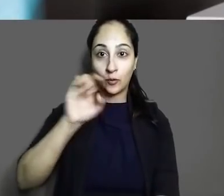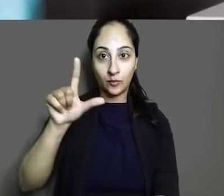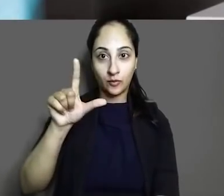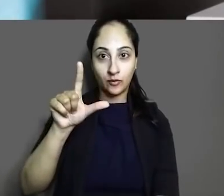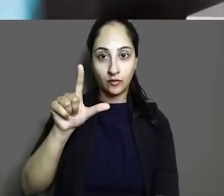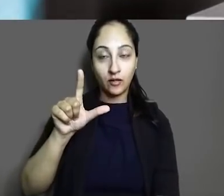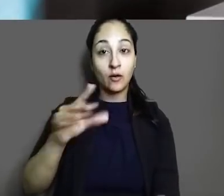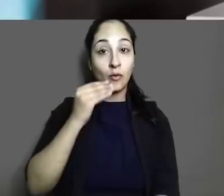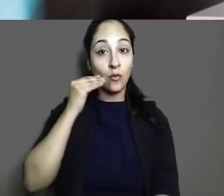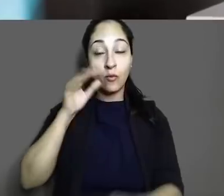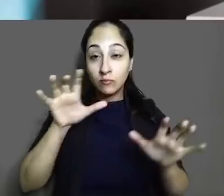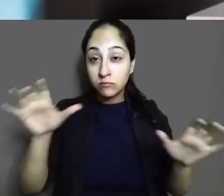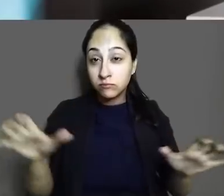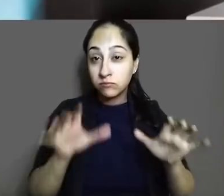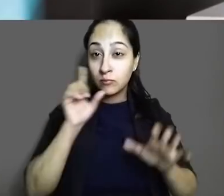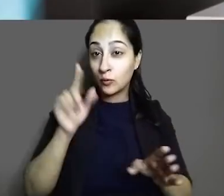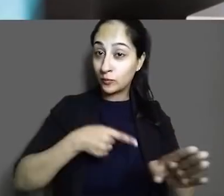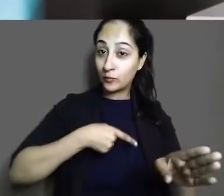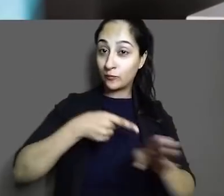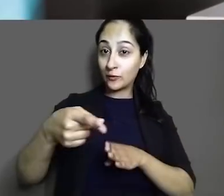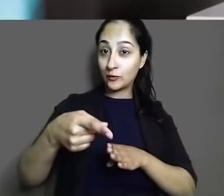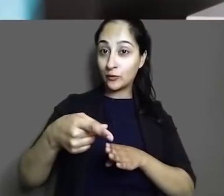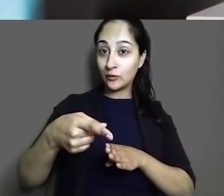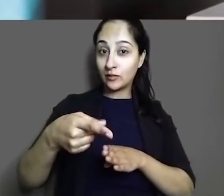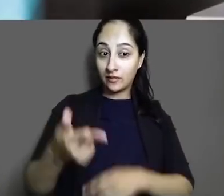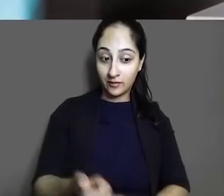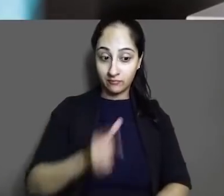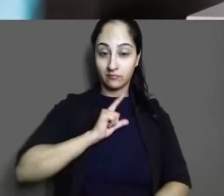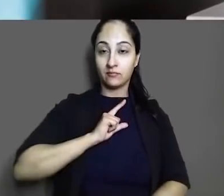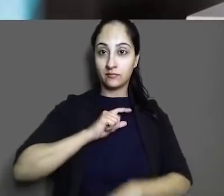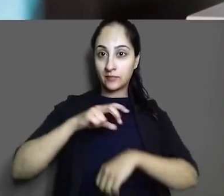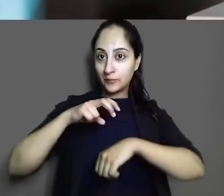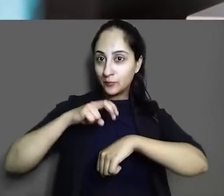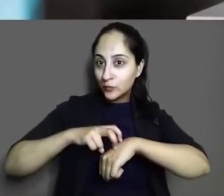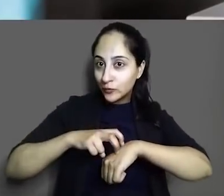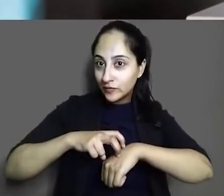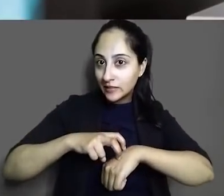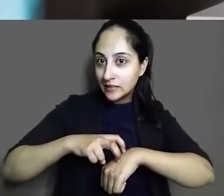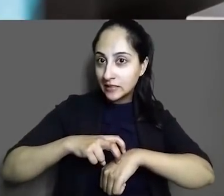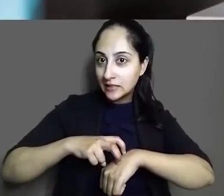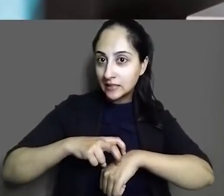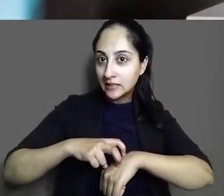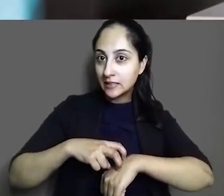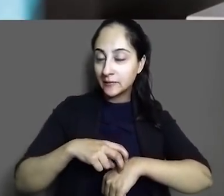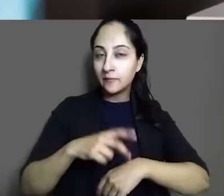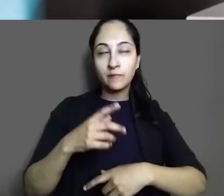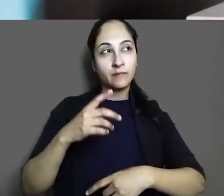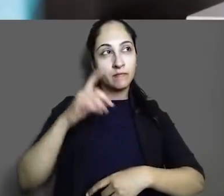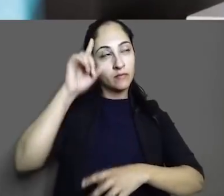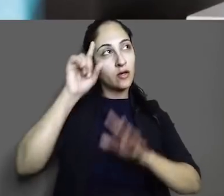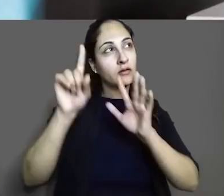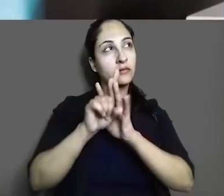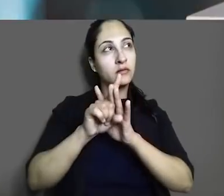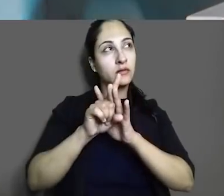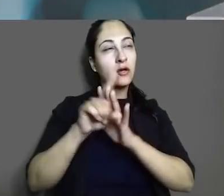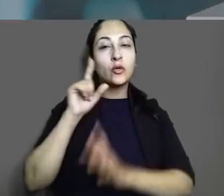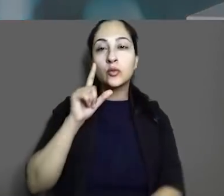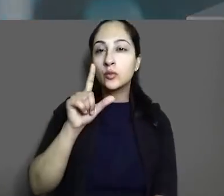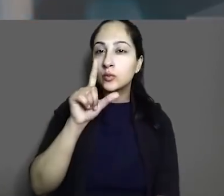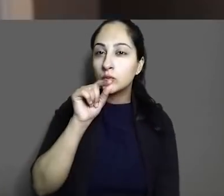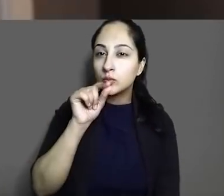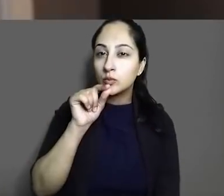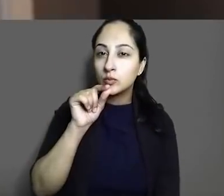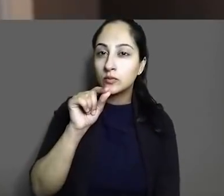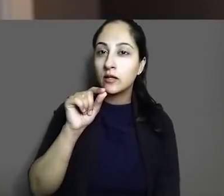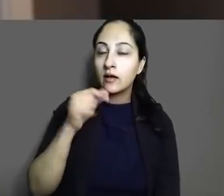and she has a professional setup at home. So how are you going to compete with that? I was a bit nervous. It reminded me of something on Twitter. On